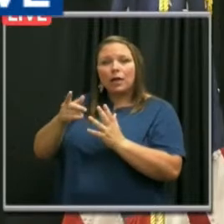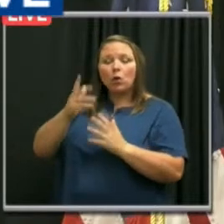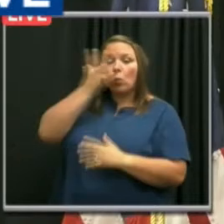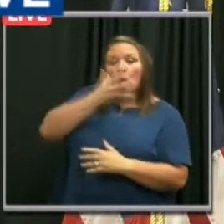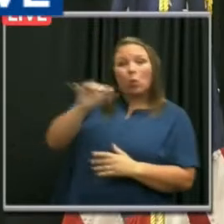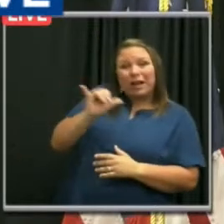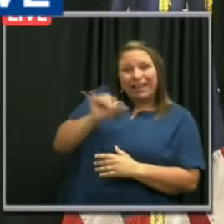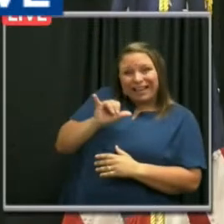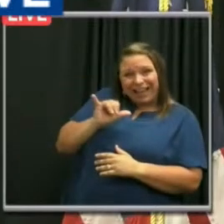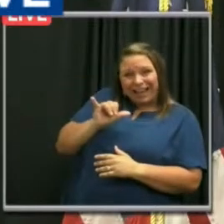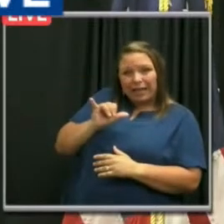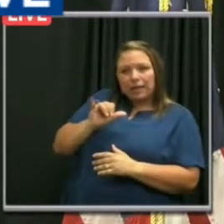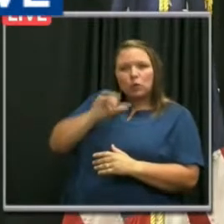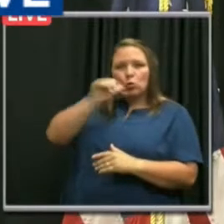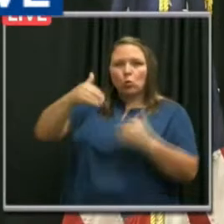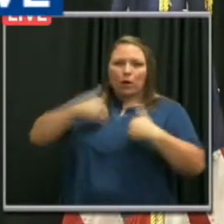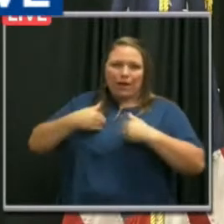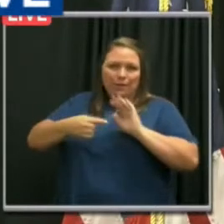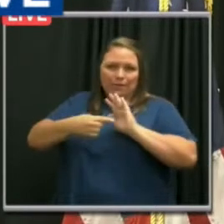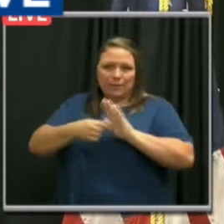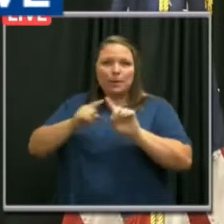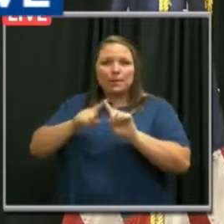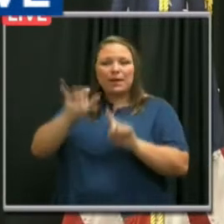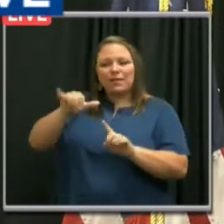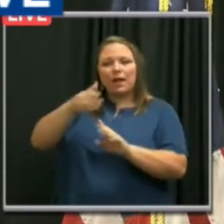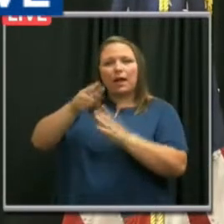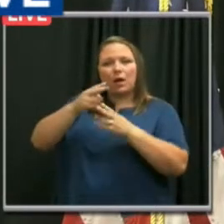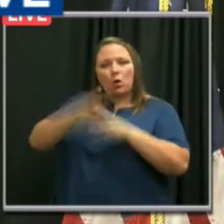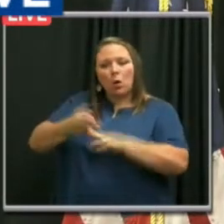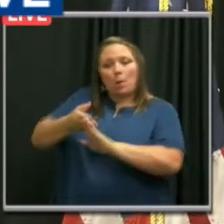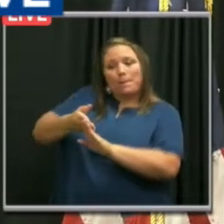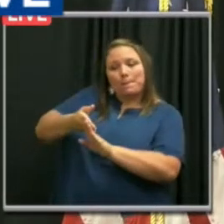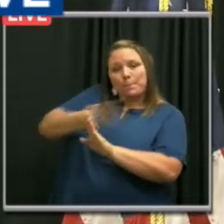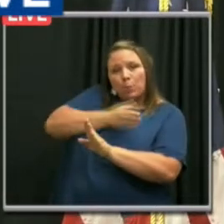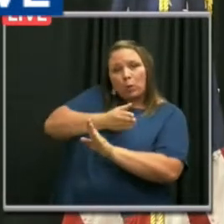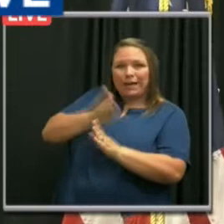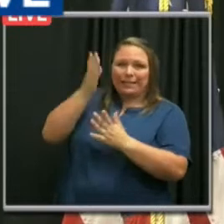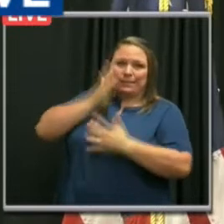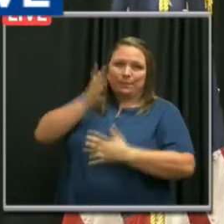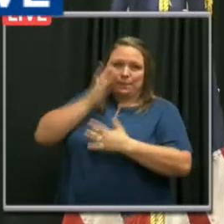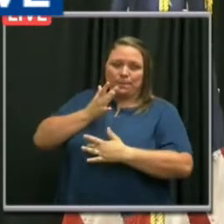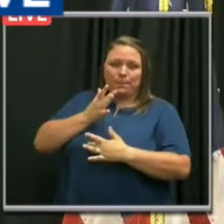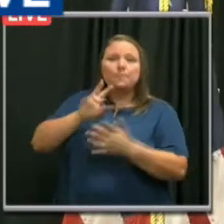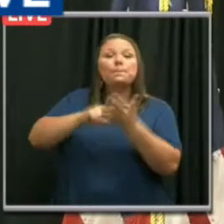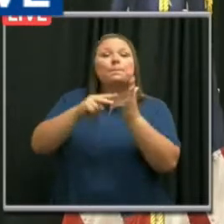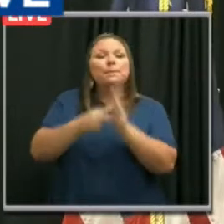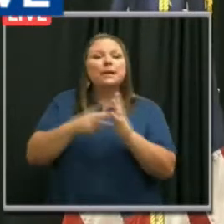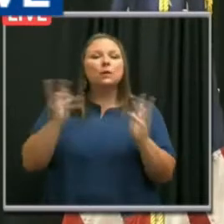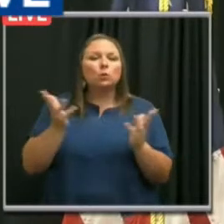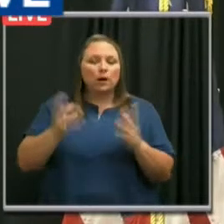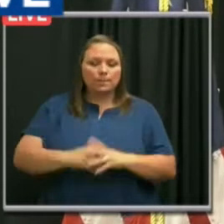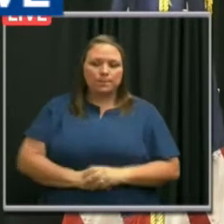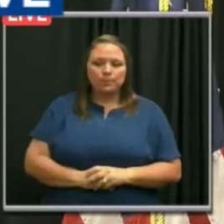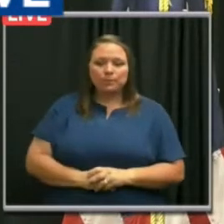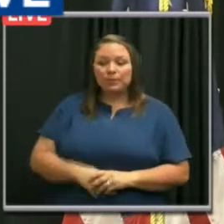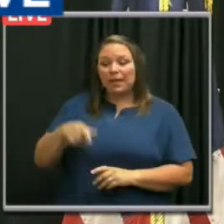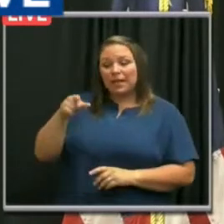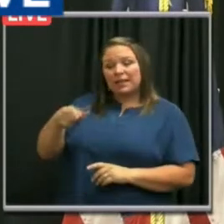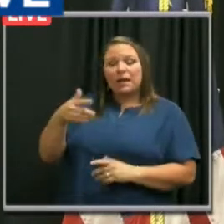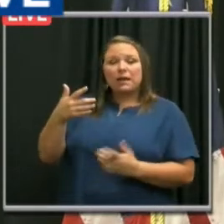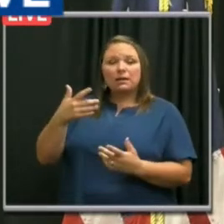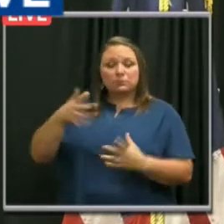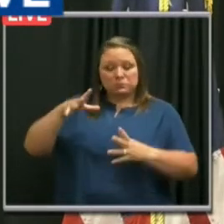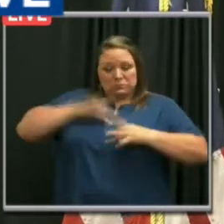we call this a pre-symptomatic or prodromal phase of the infection. In other words, whether it's a few hours or a